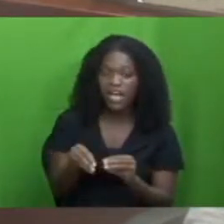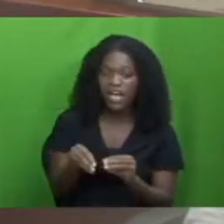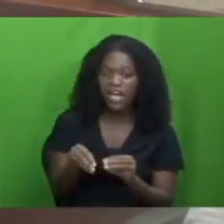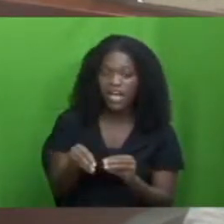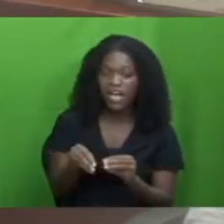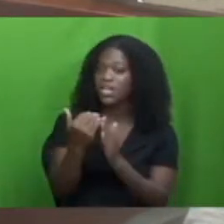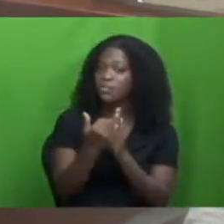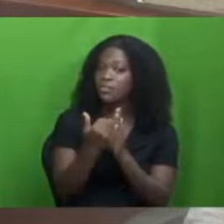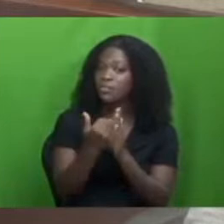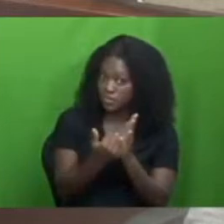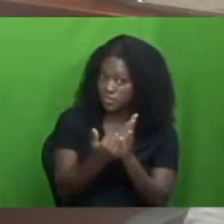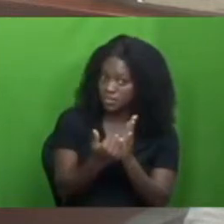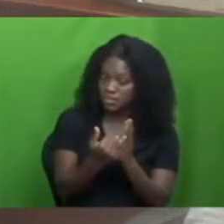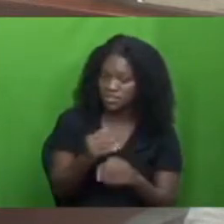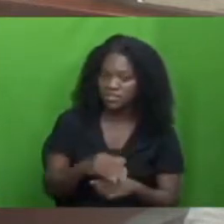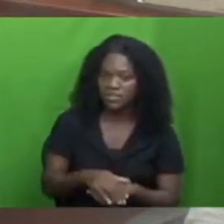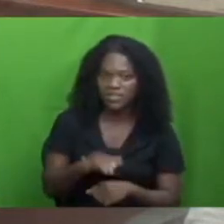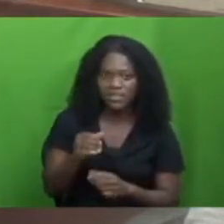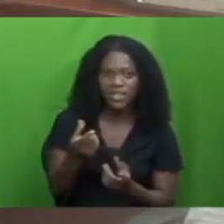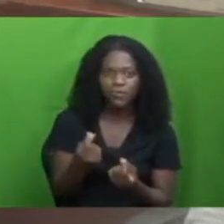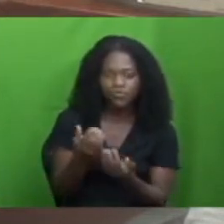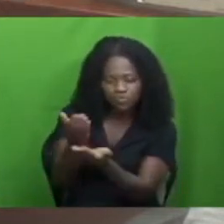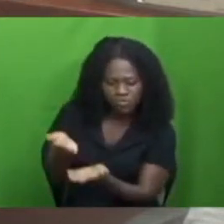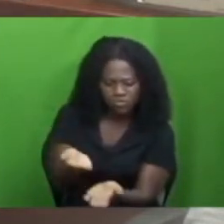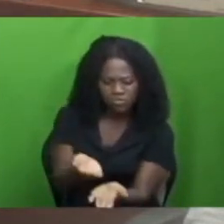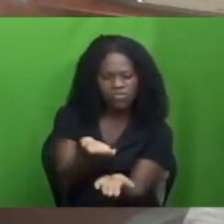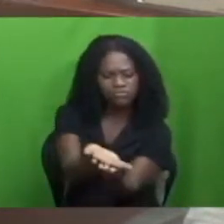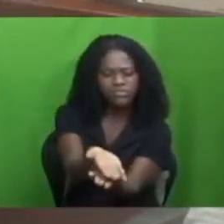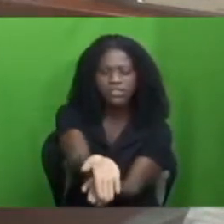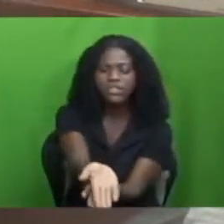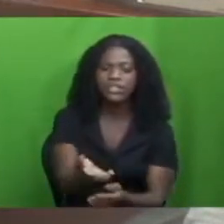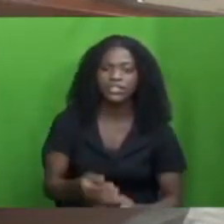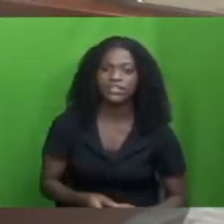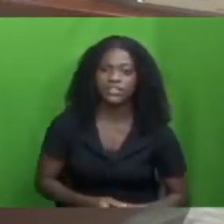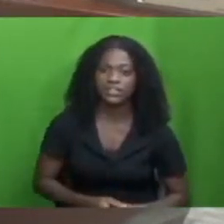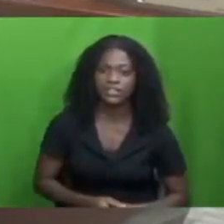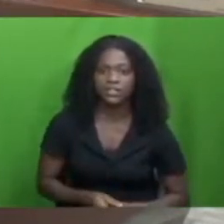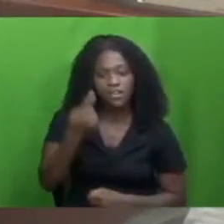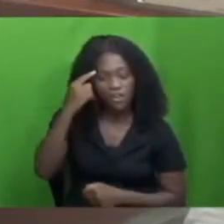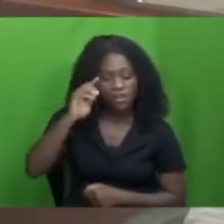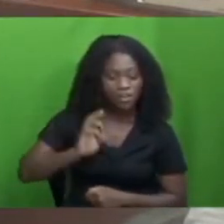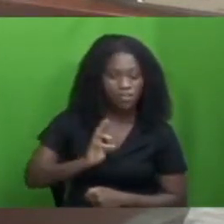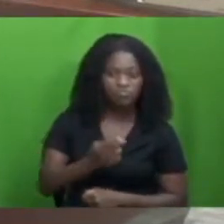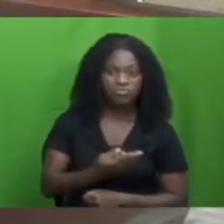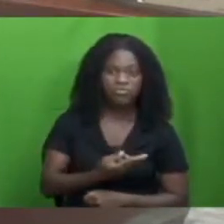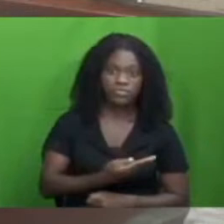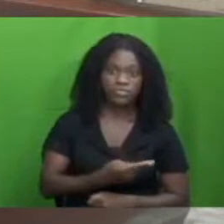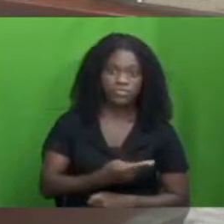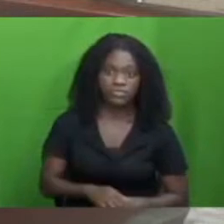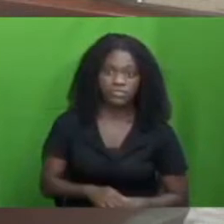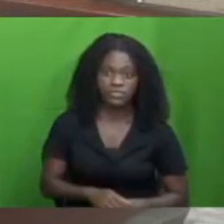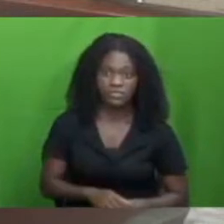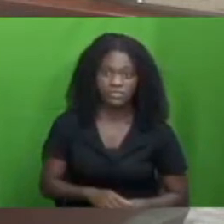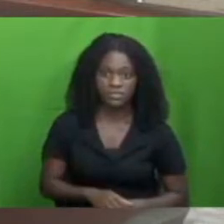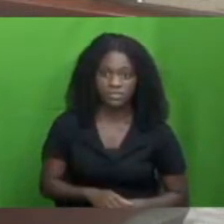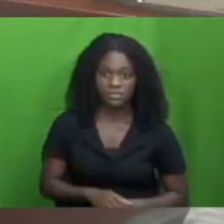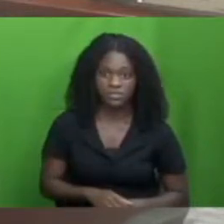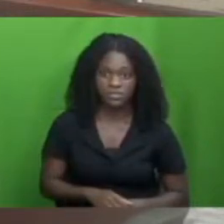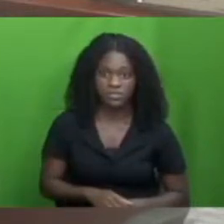reviews are made which do not include supplementary budgets, they are